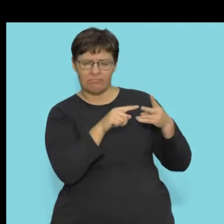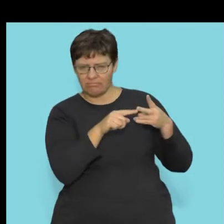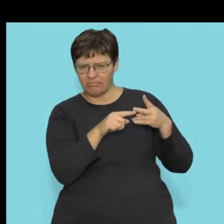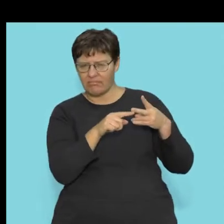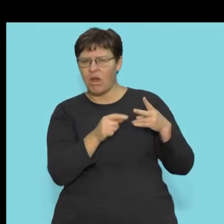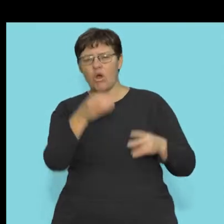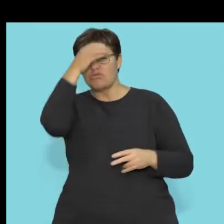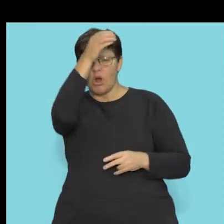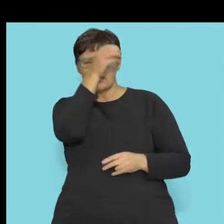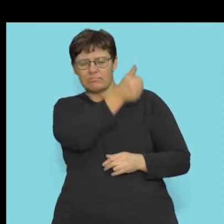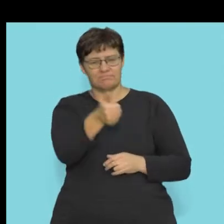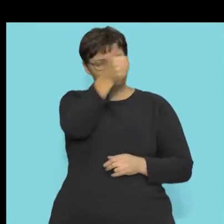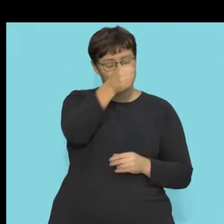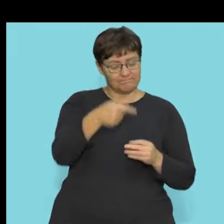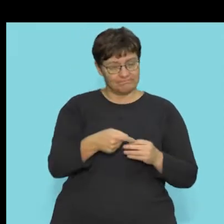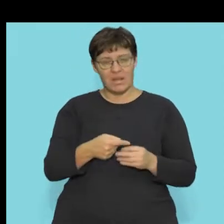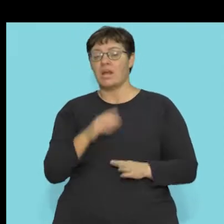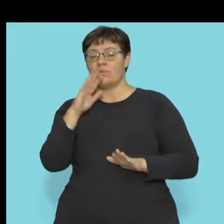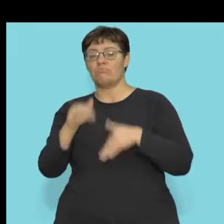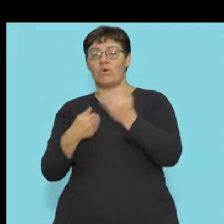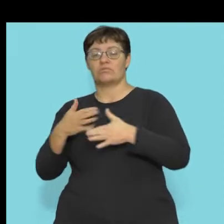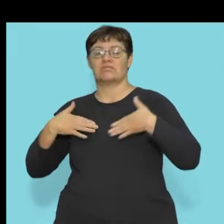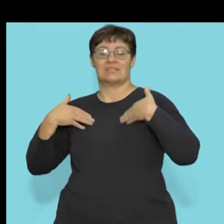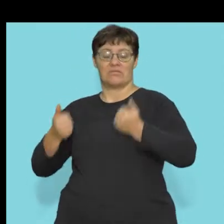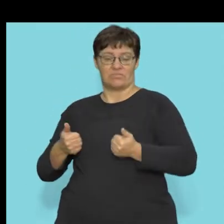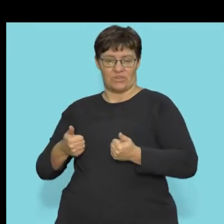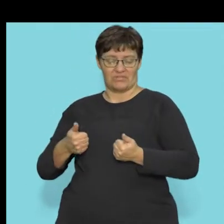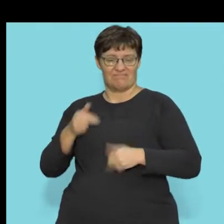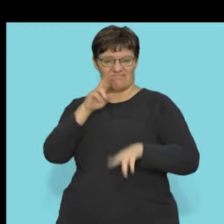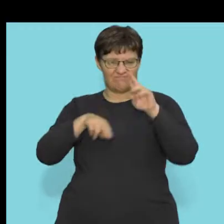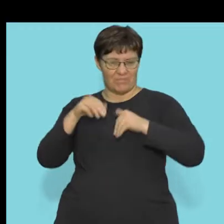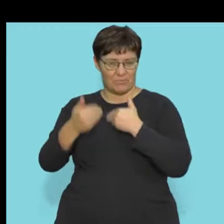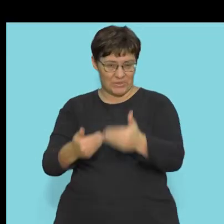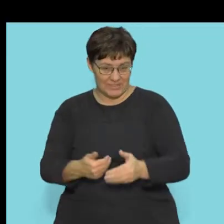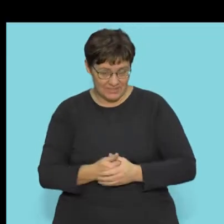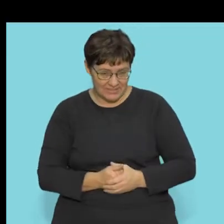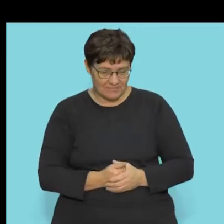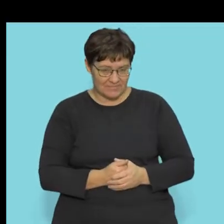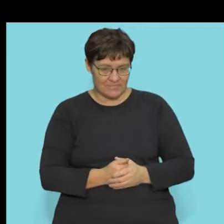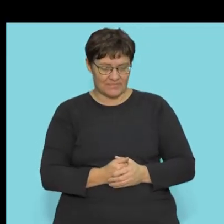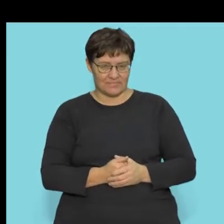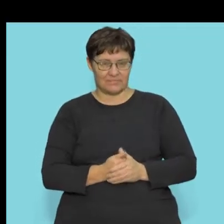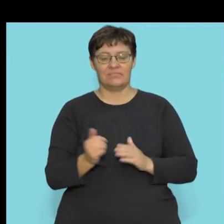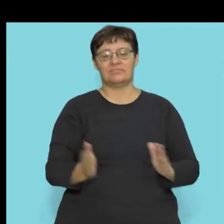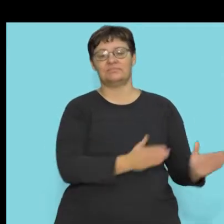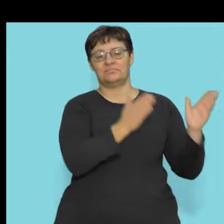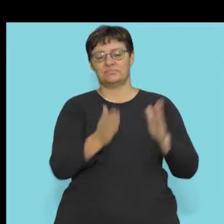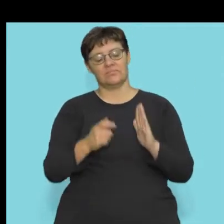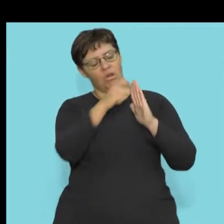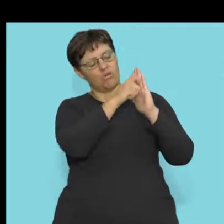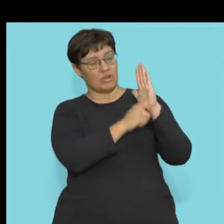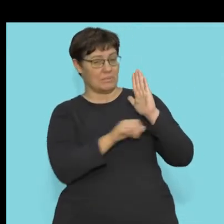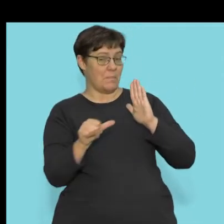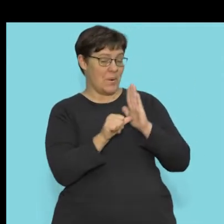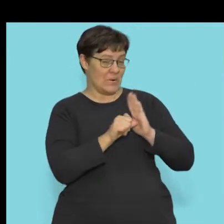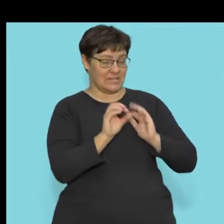terms, we review some of the main concepts, and we look at the process of cellular respiration in detail. Let's